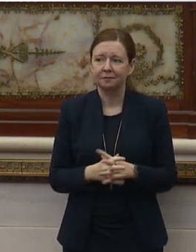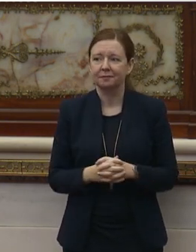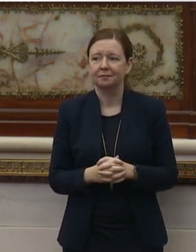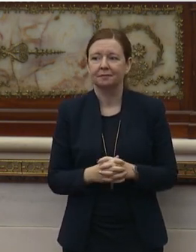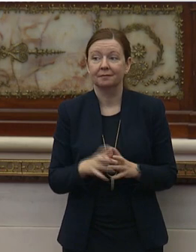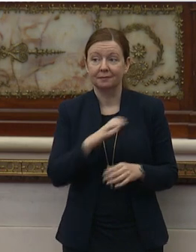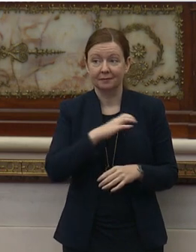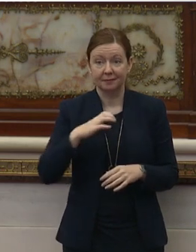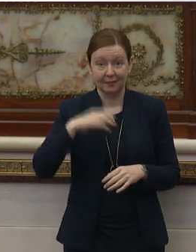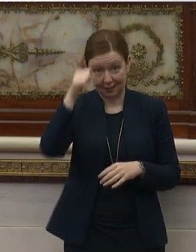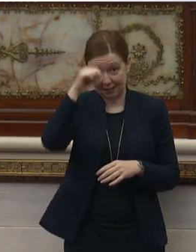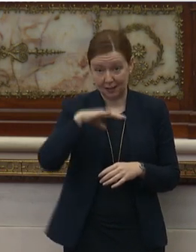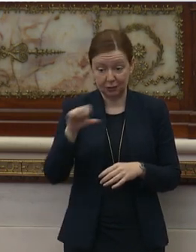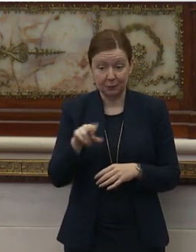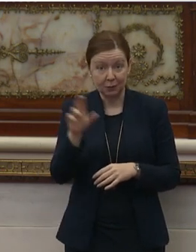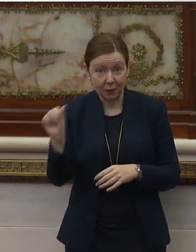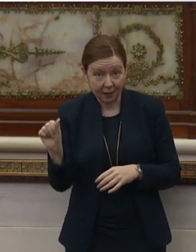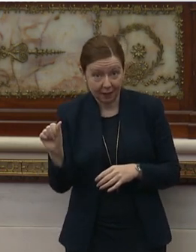Councilman Squilla.